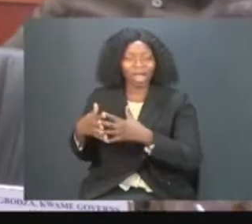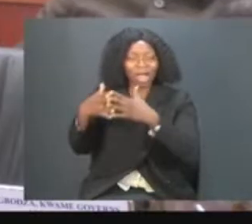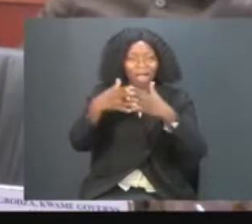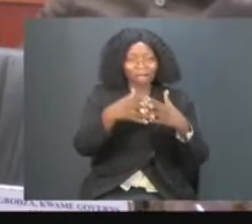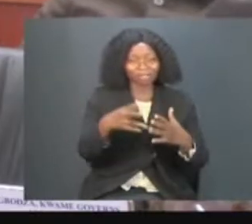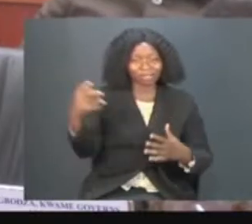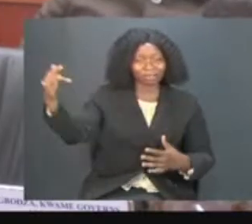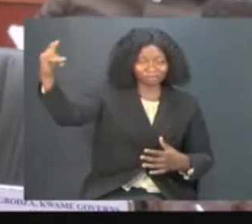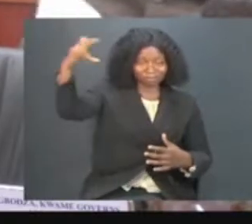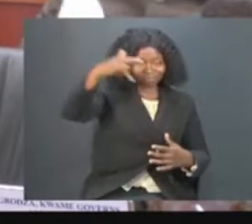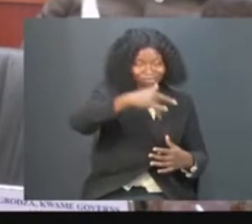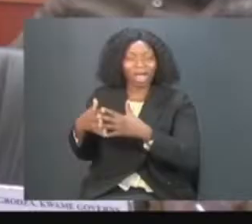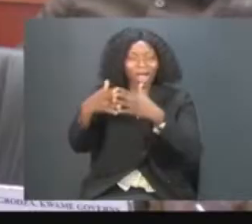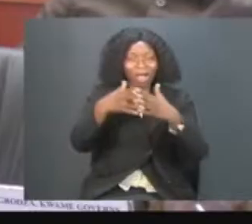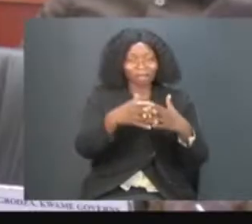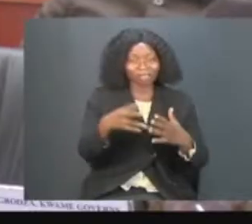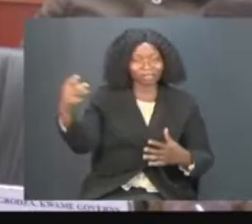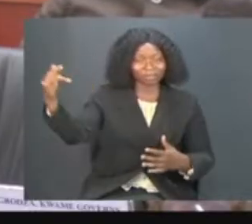is lower.